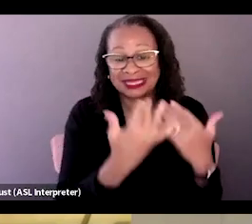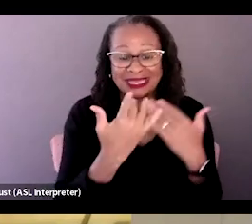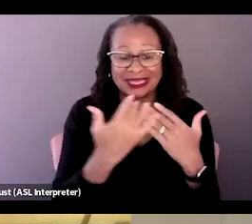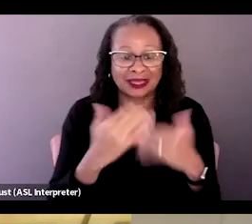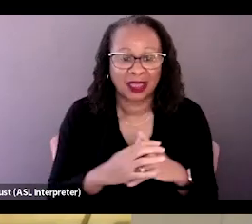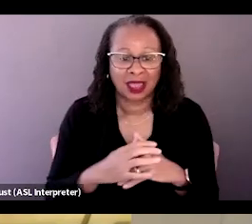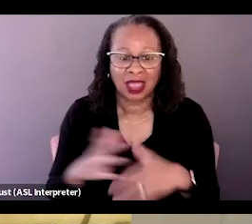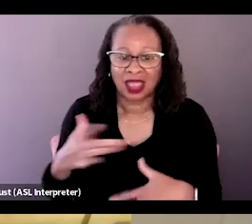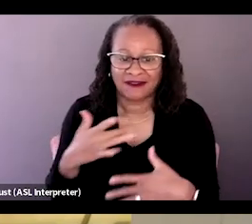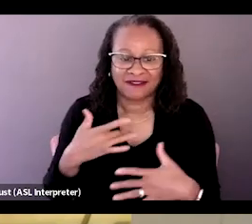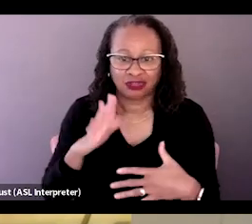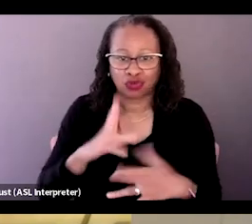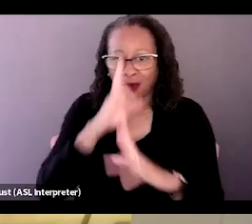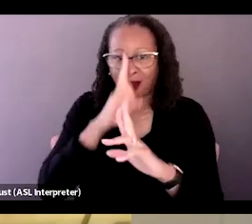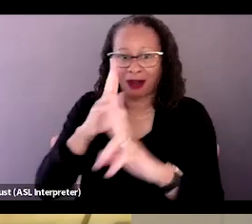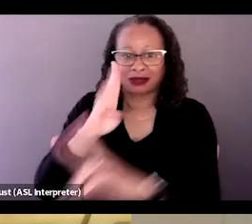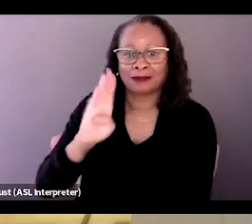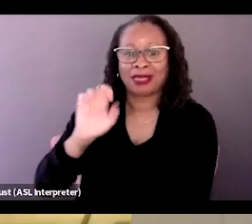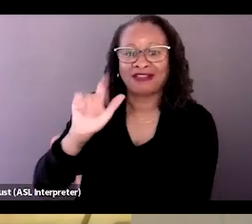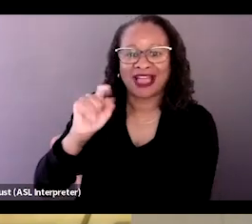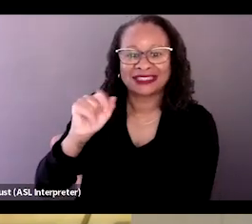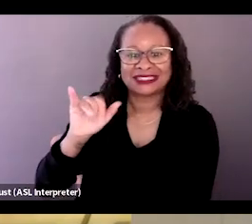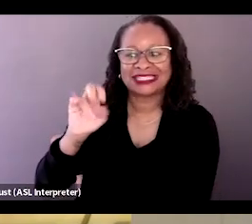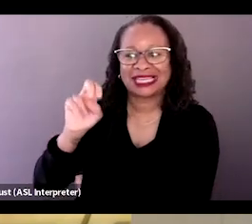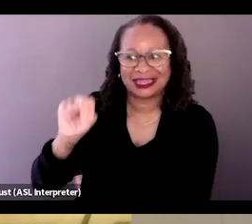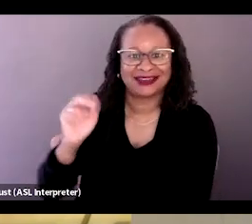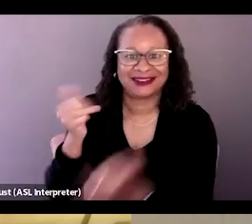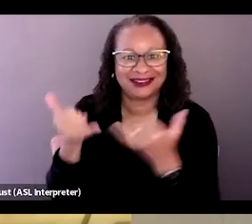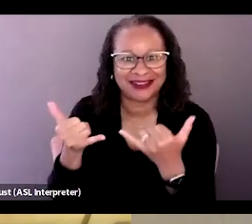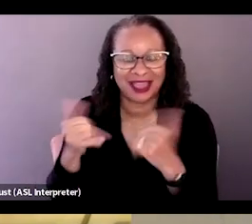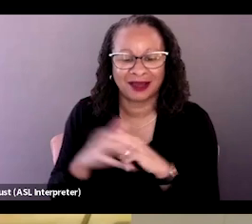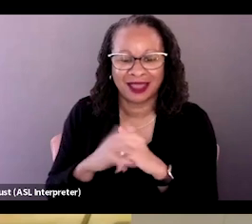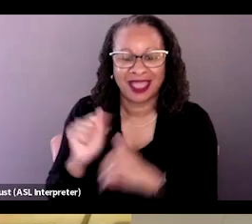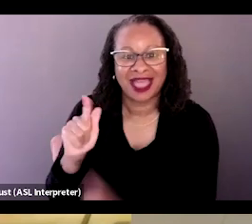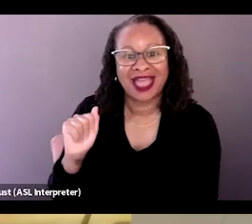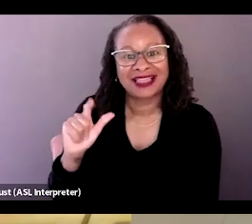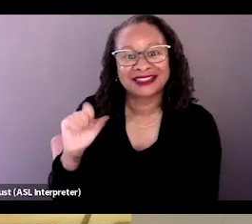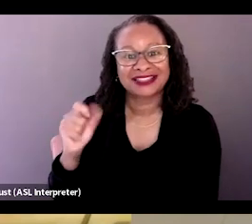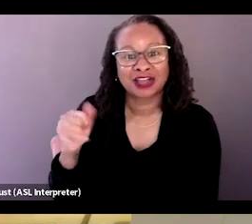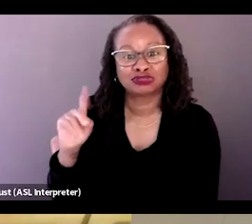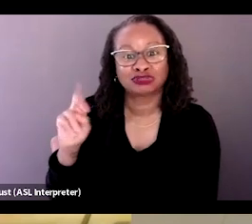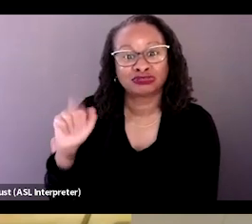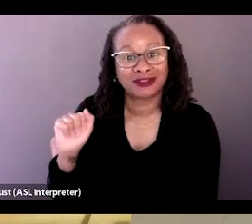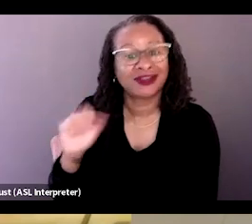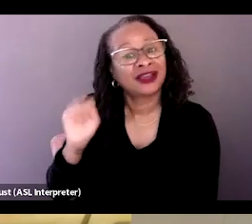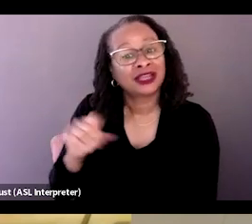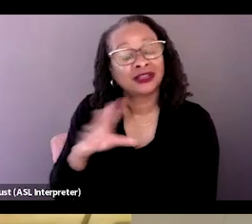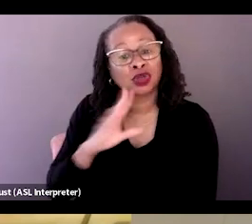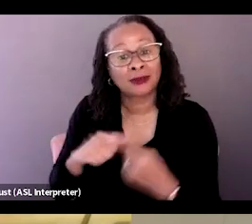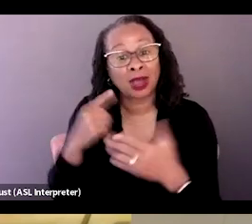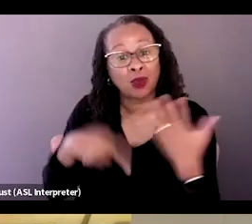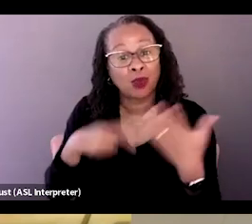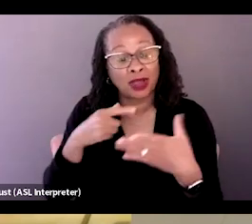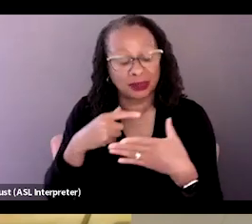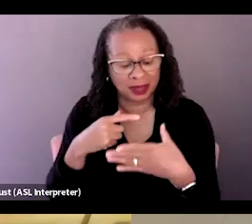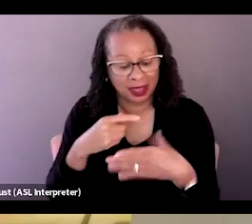like you're probably an honorary Belfastian right now, Alessandra. So can you talk about what did making this movie tell